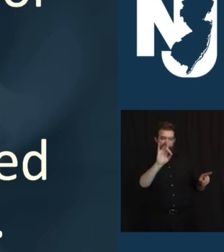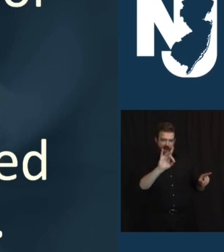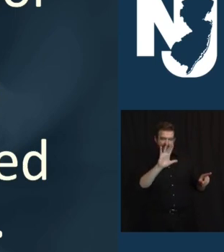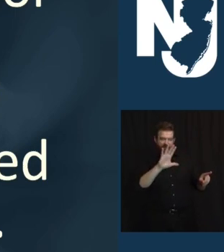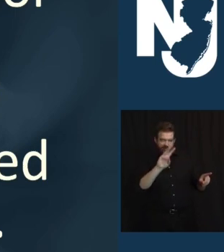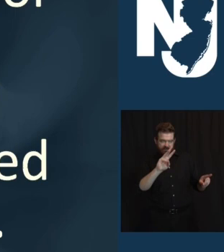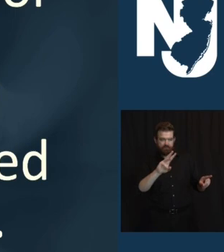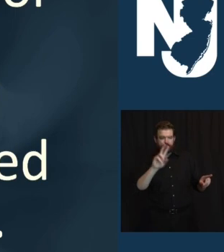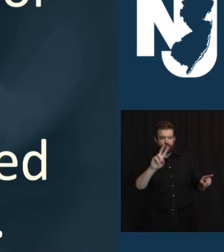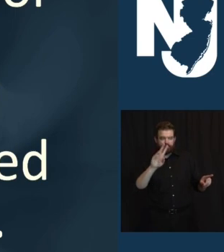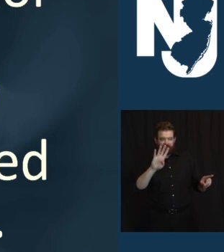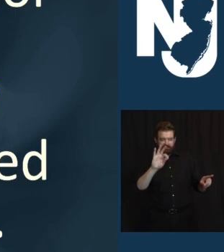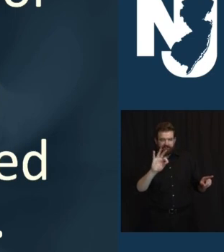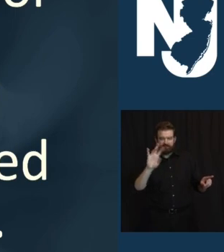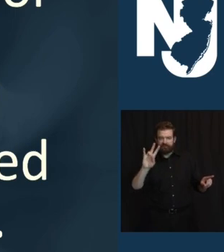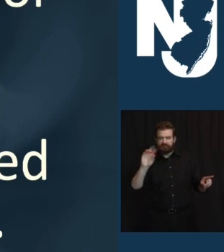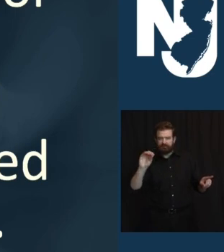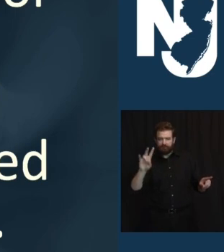856-249-7007.